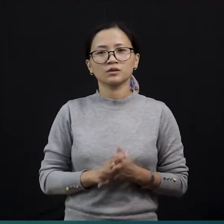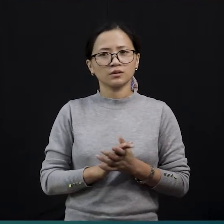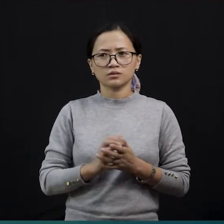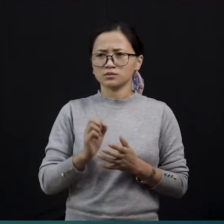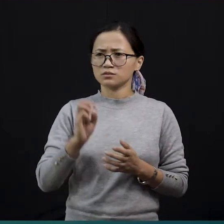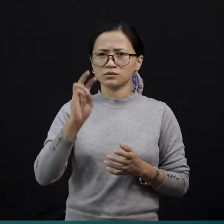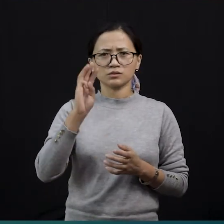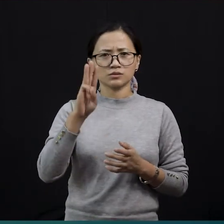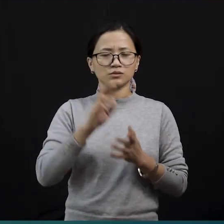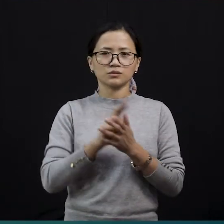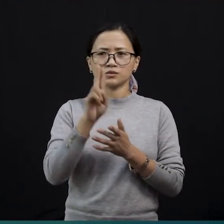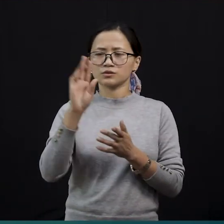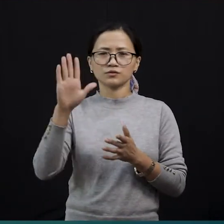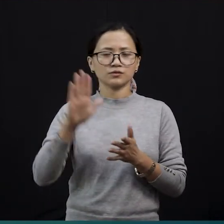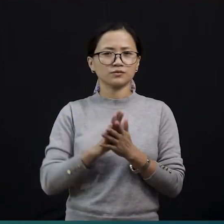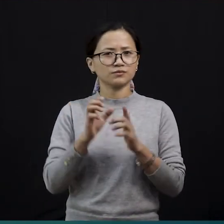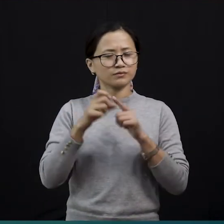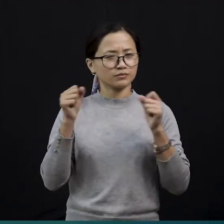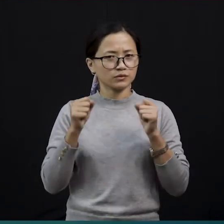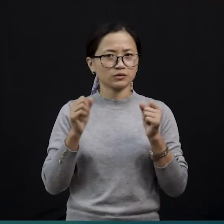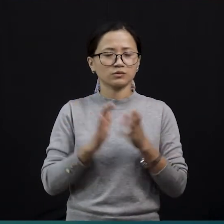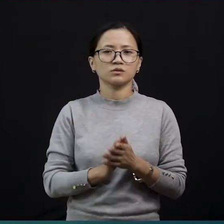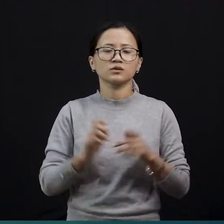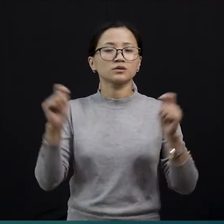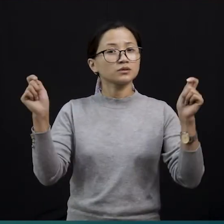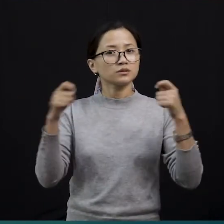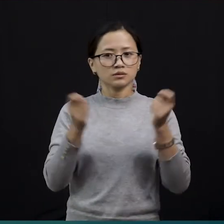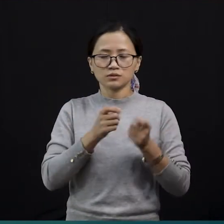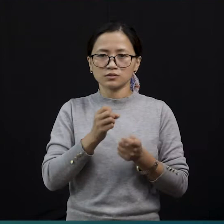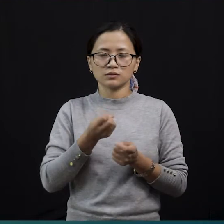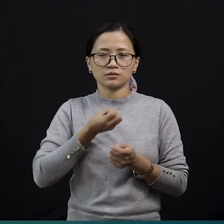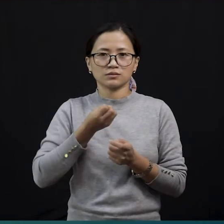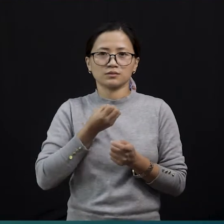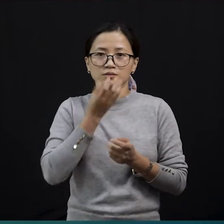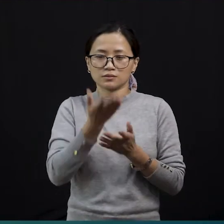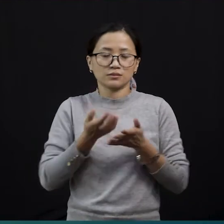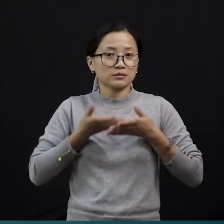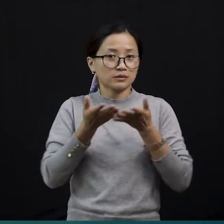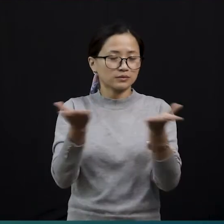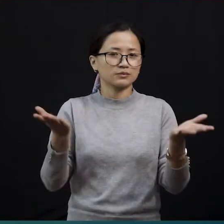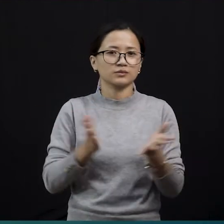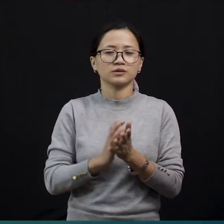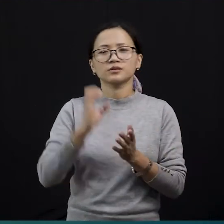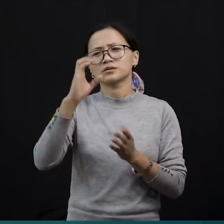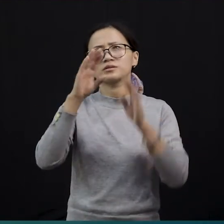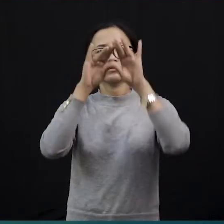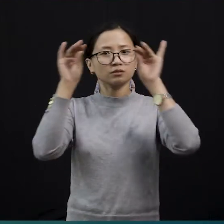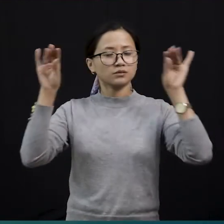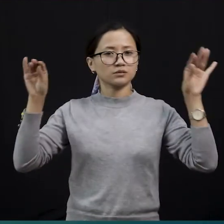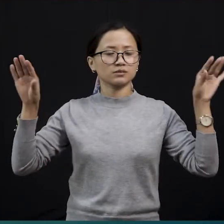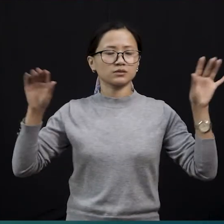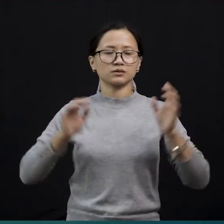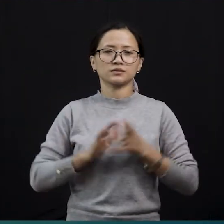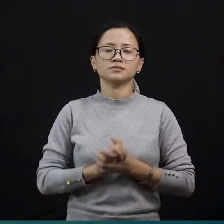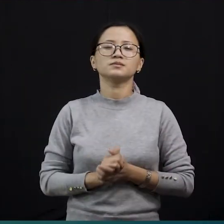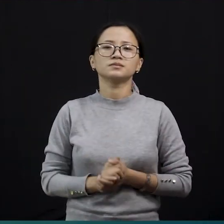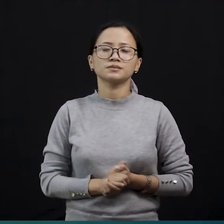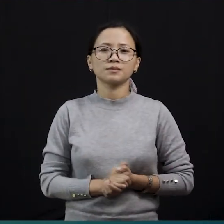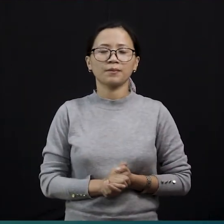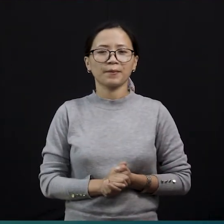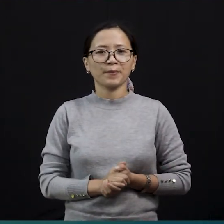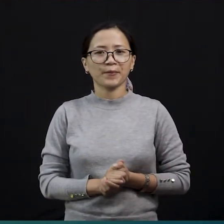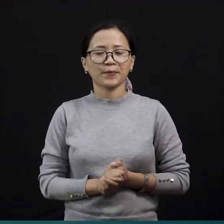celebrate as Christmas, right? Okay, every year you get so much excited for the Christmas to